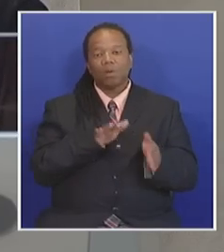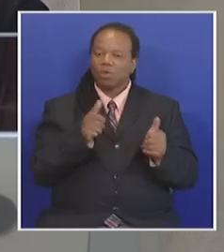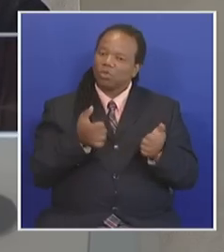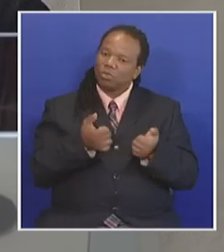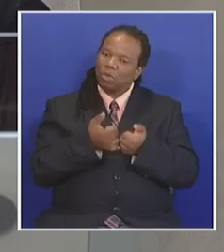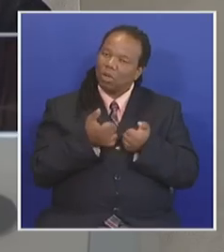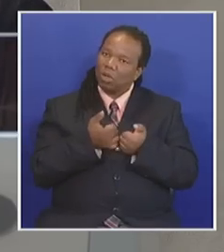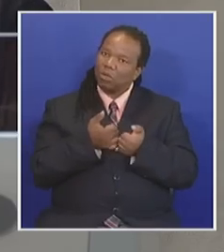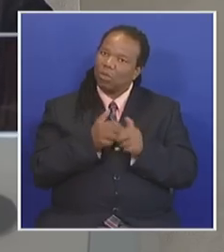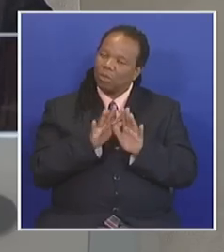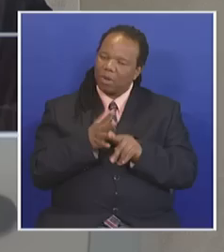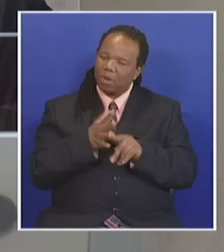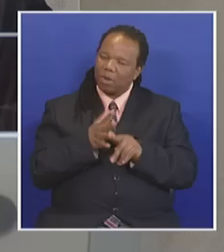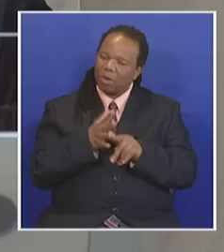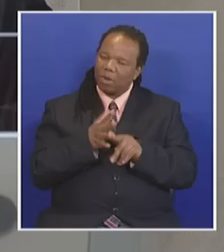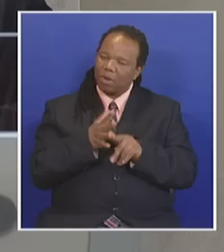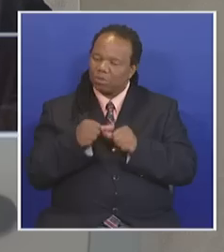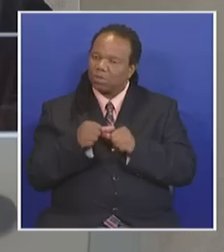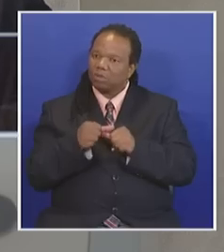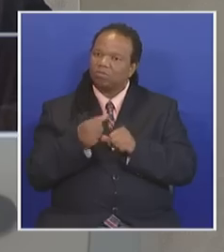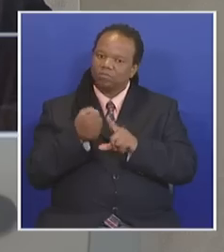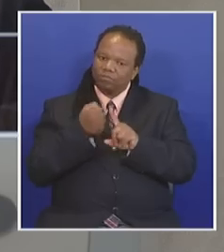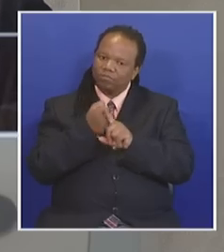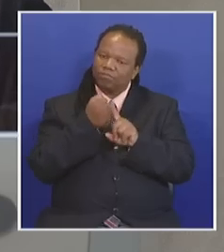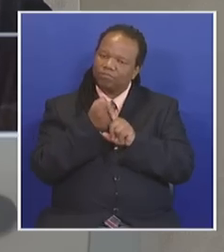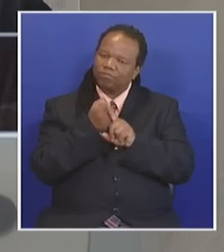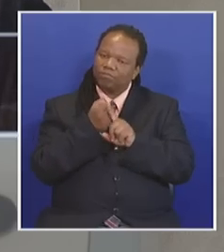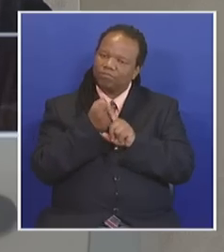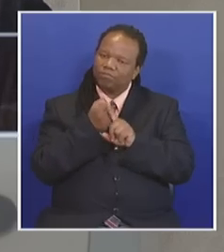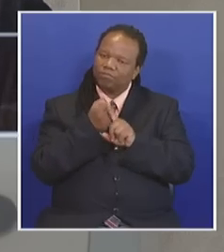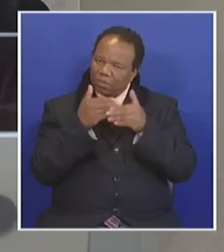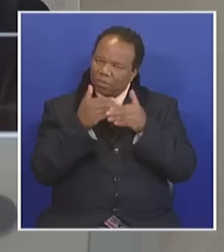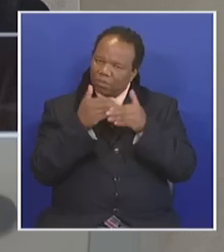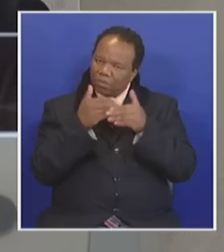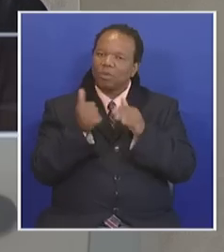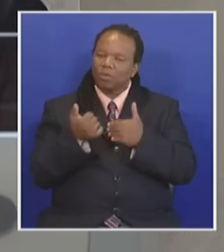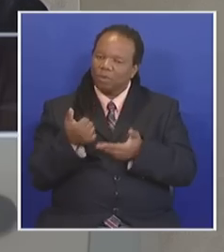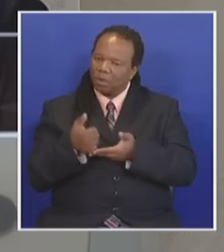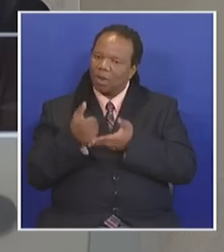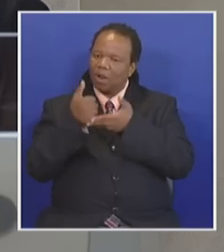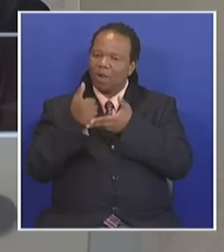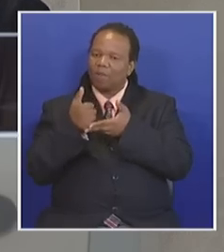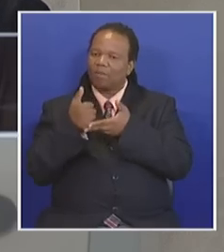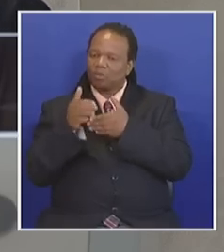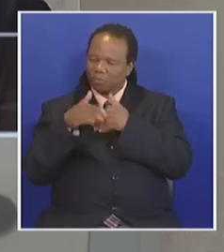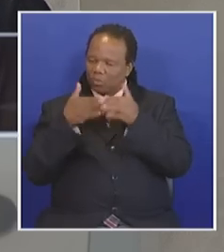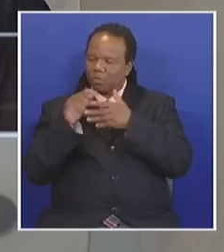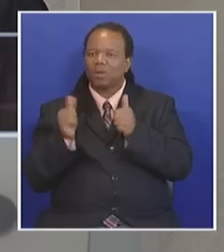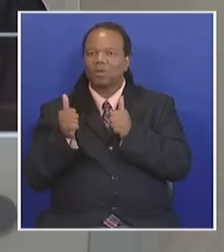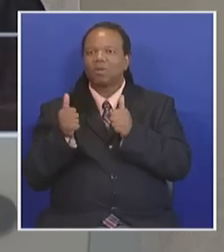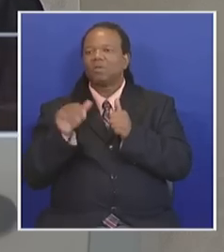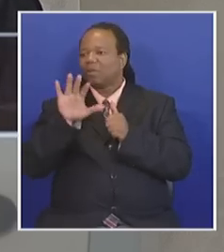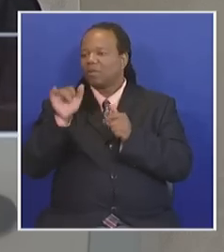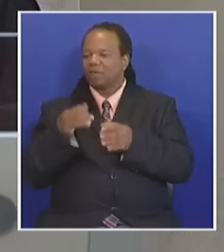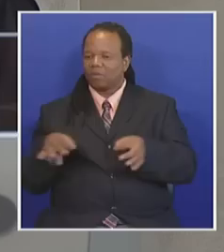weaving those moments into a uniquely South African culture and value system that truly celebrates our unity in